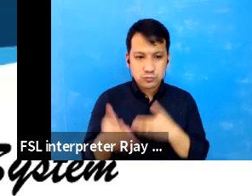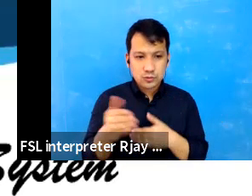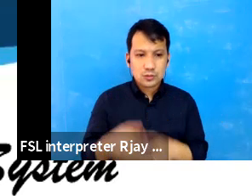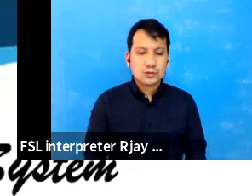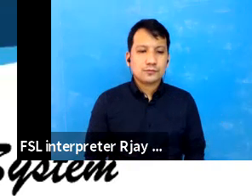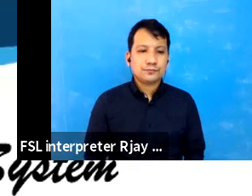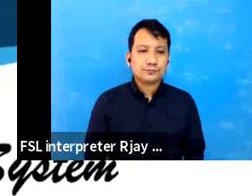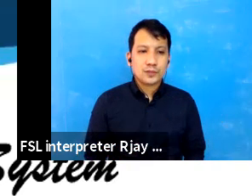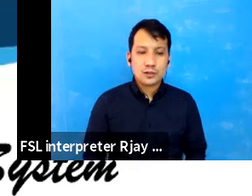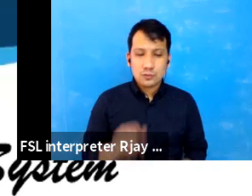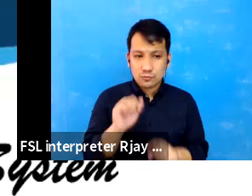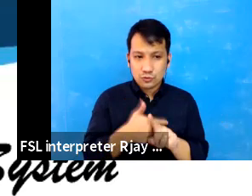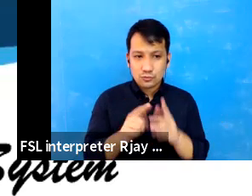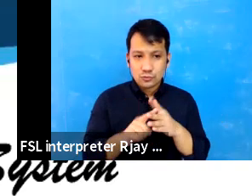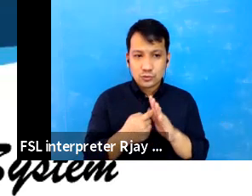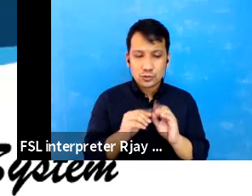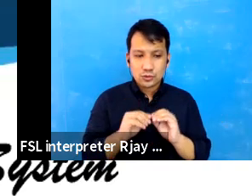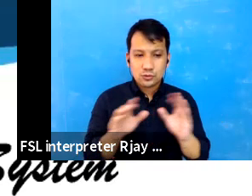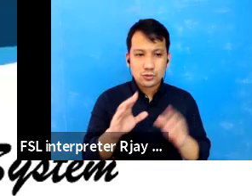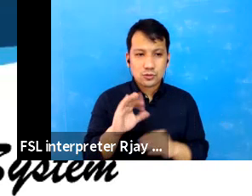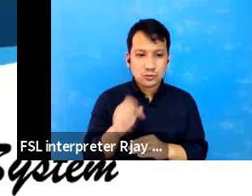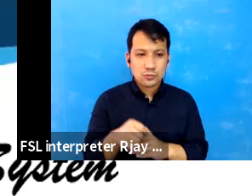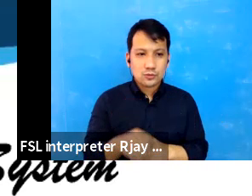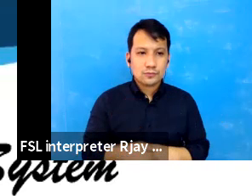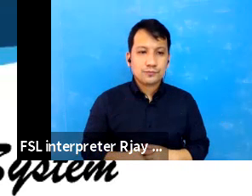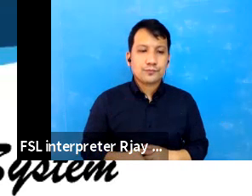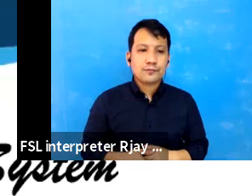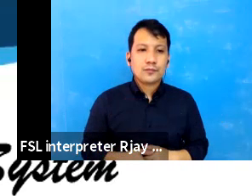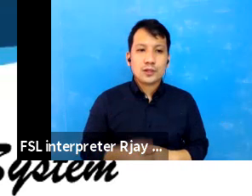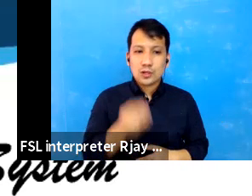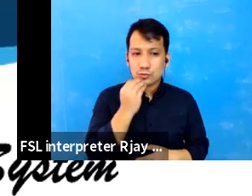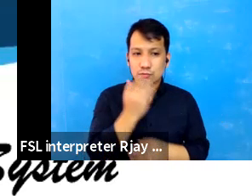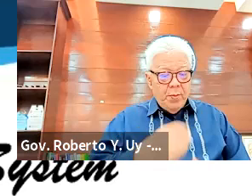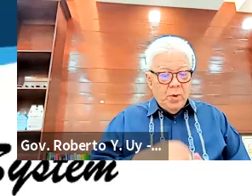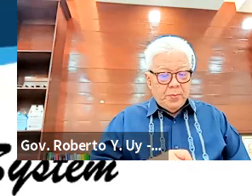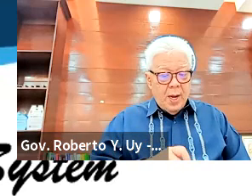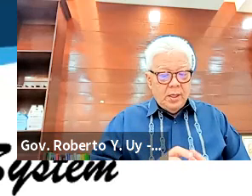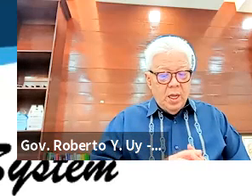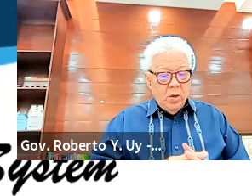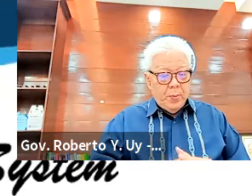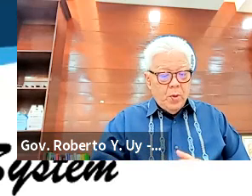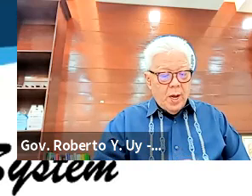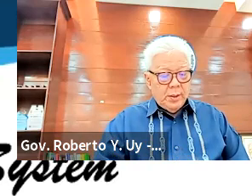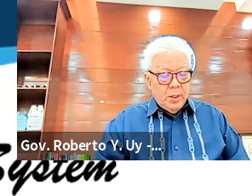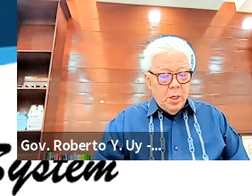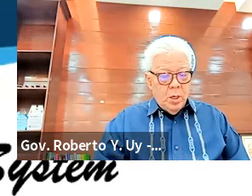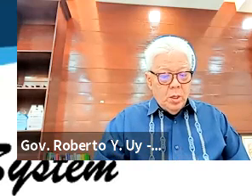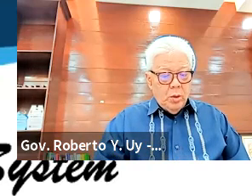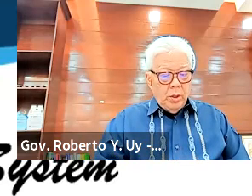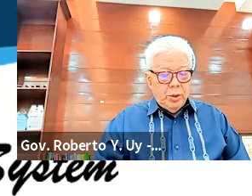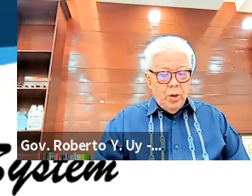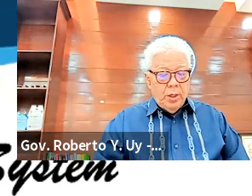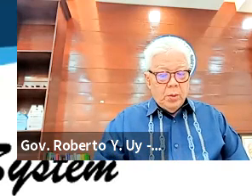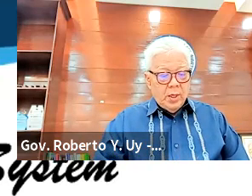In August, we launched the Complementary Food Production Center in the municipality of Rojas